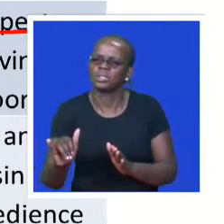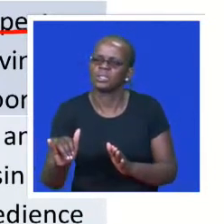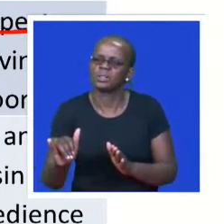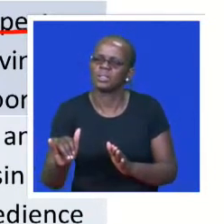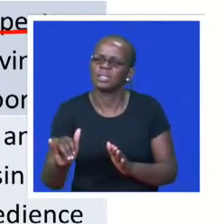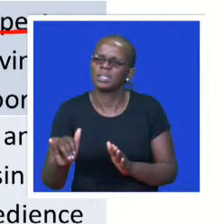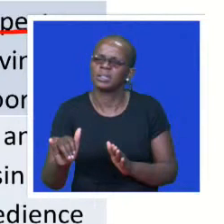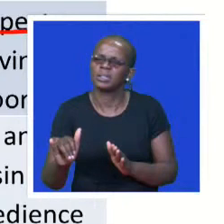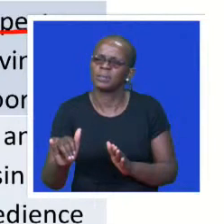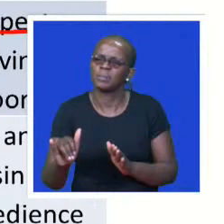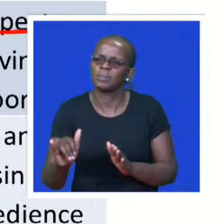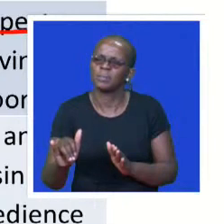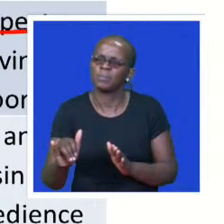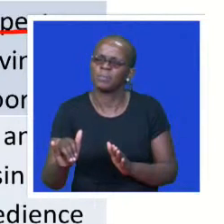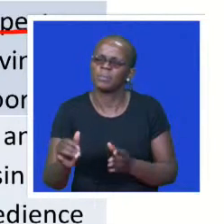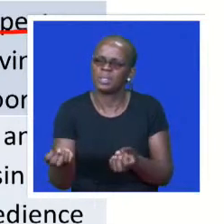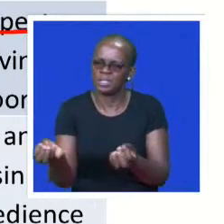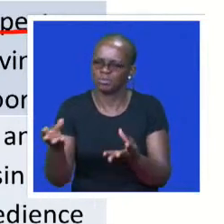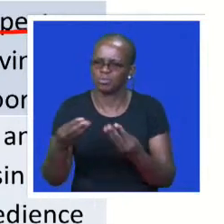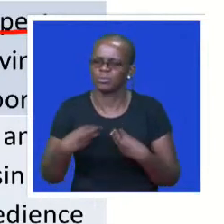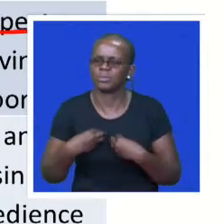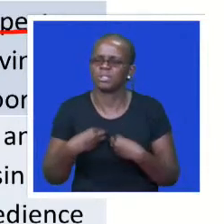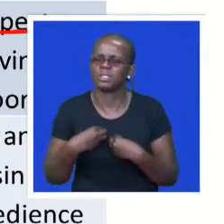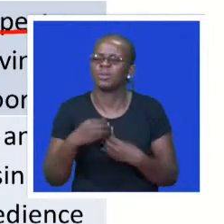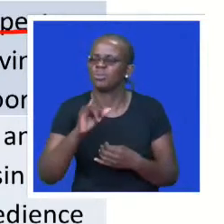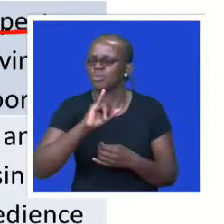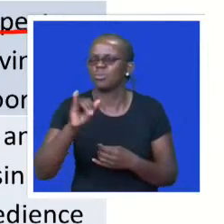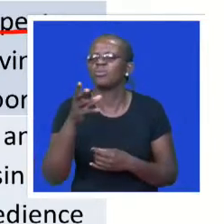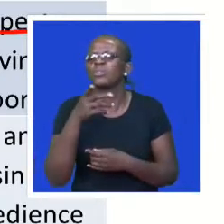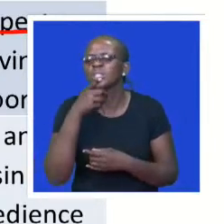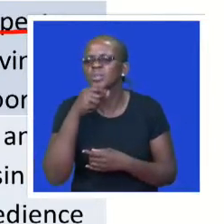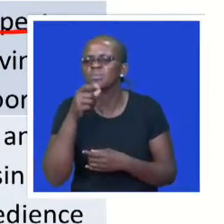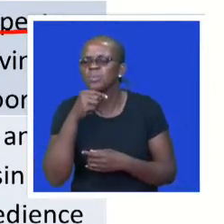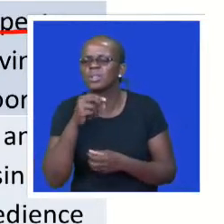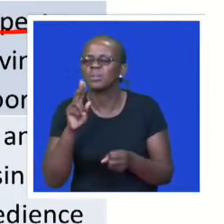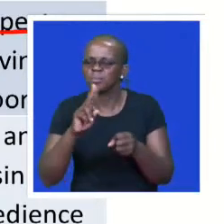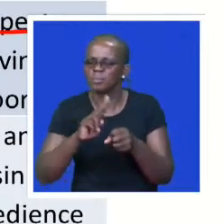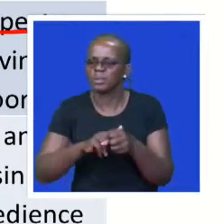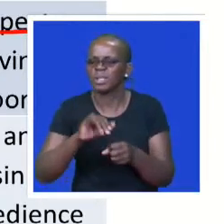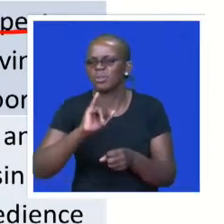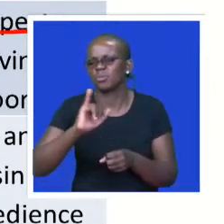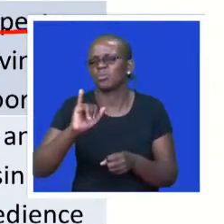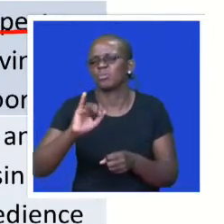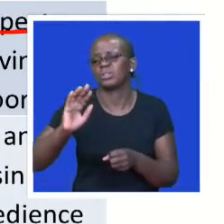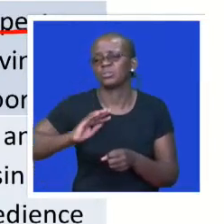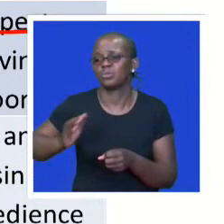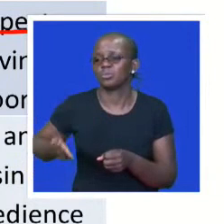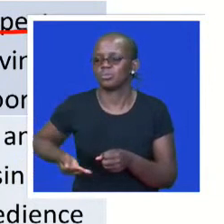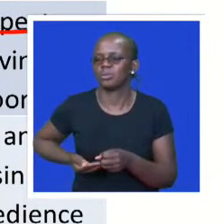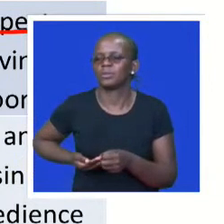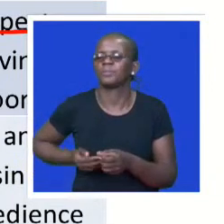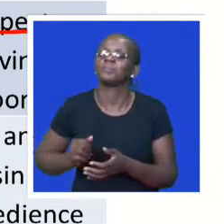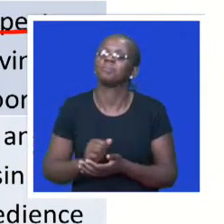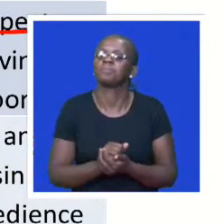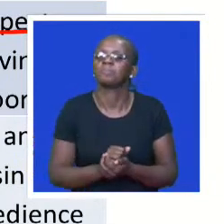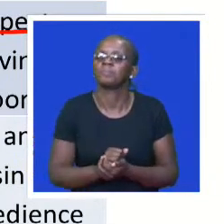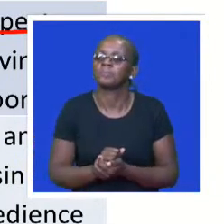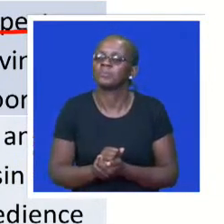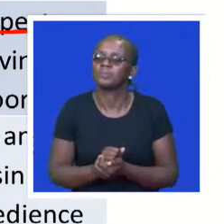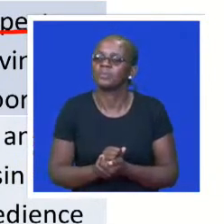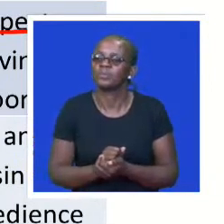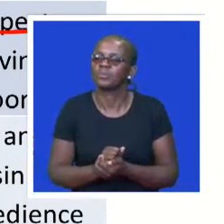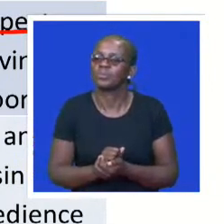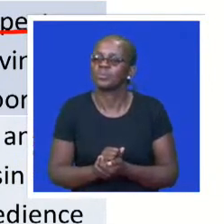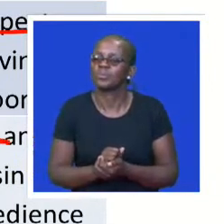Adam. So the example is pretty obvious, dear Lena. So the example is the sin of disobedience that was